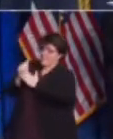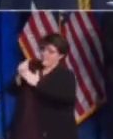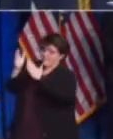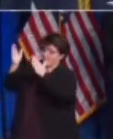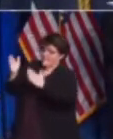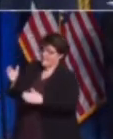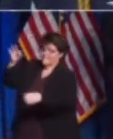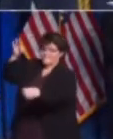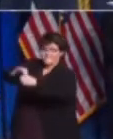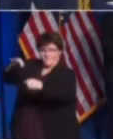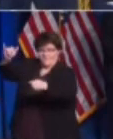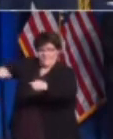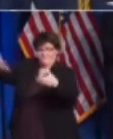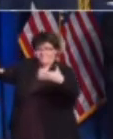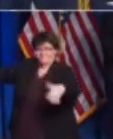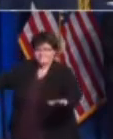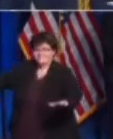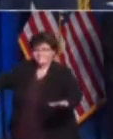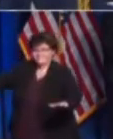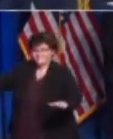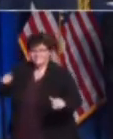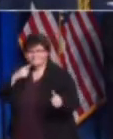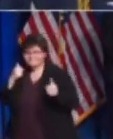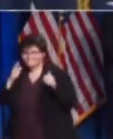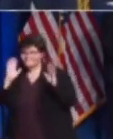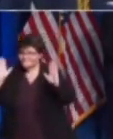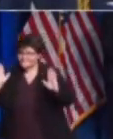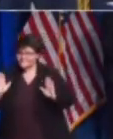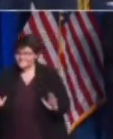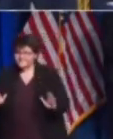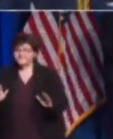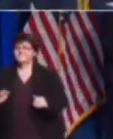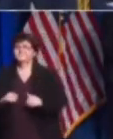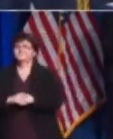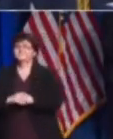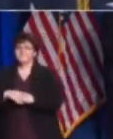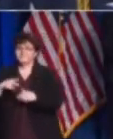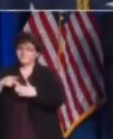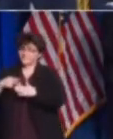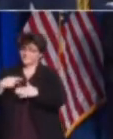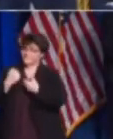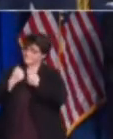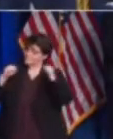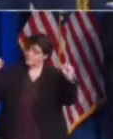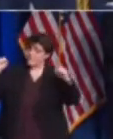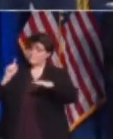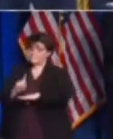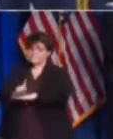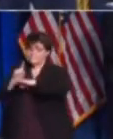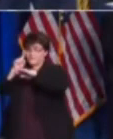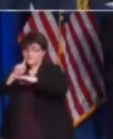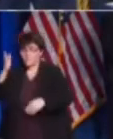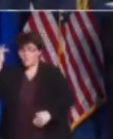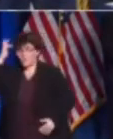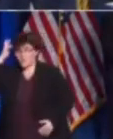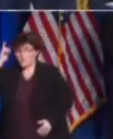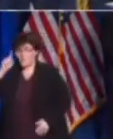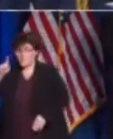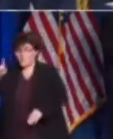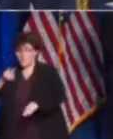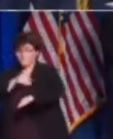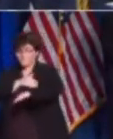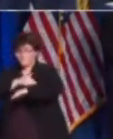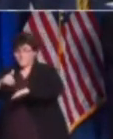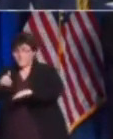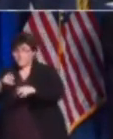this great freedom and privilege because more than 1 million Americans gave their lives since